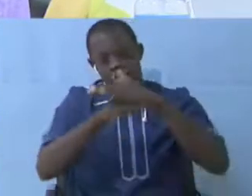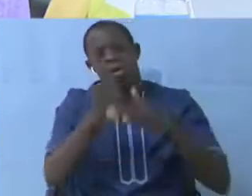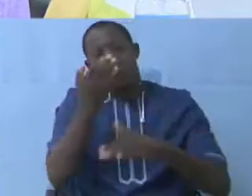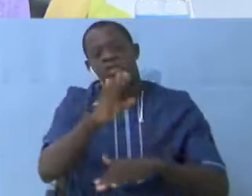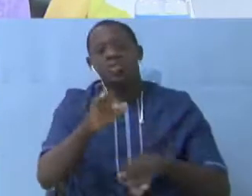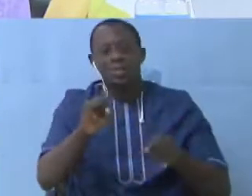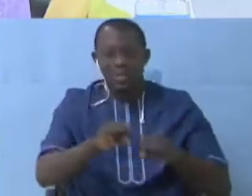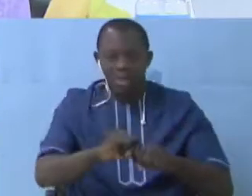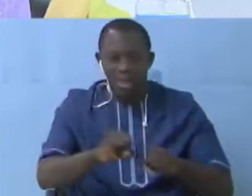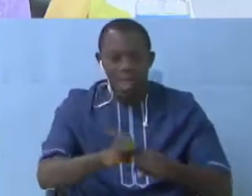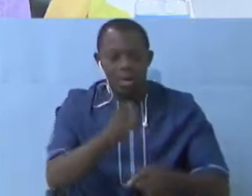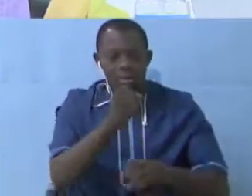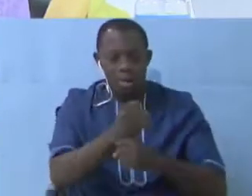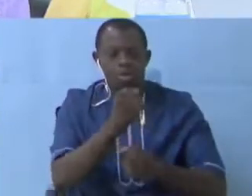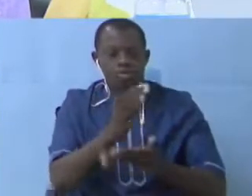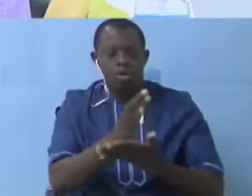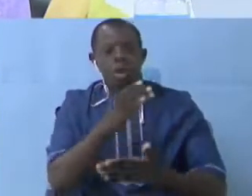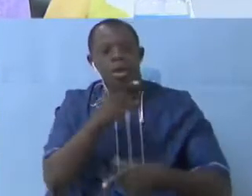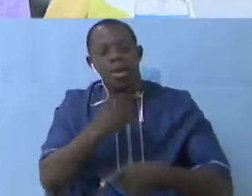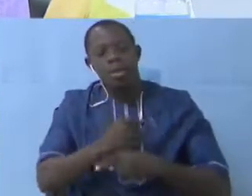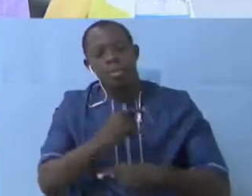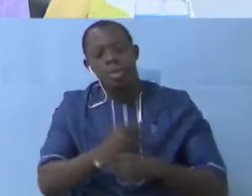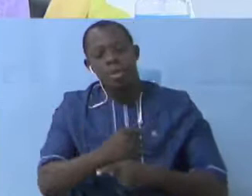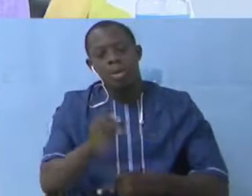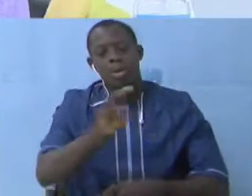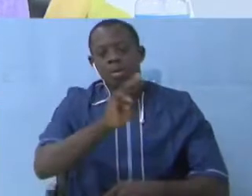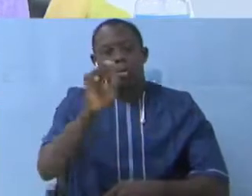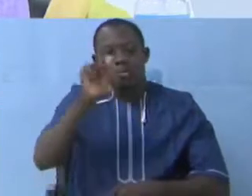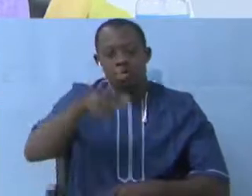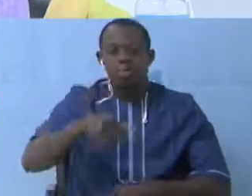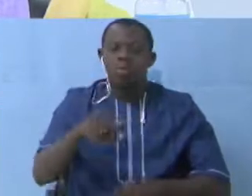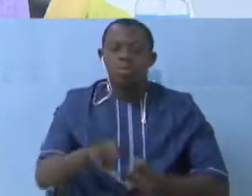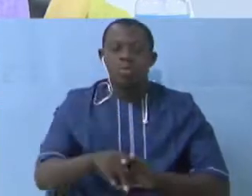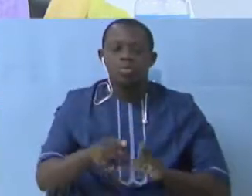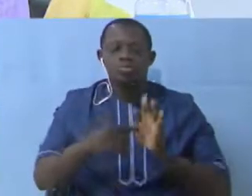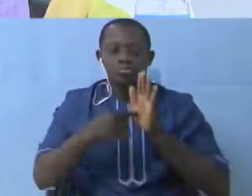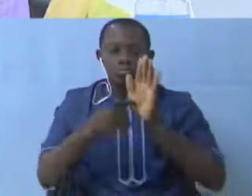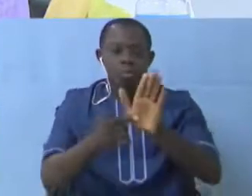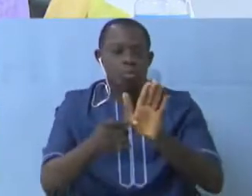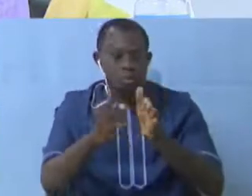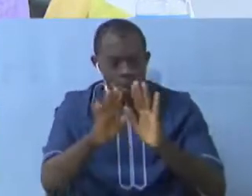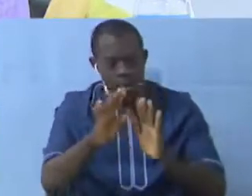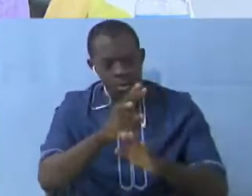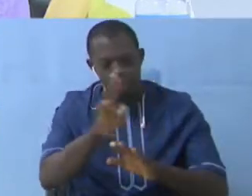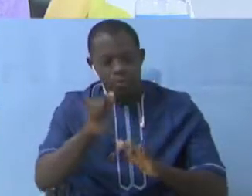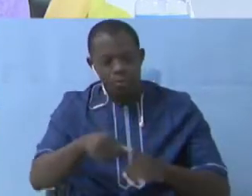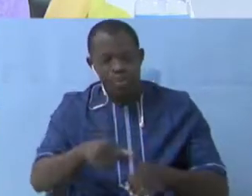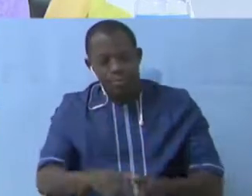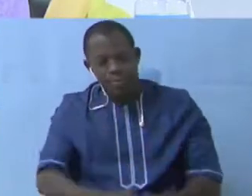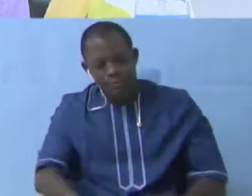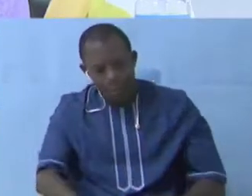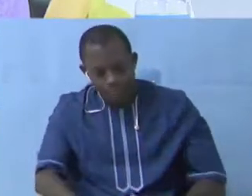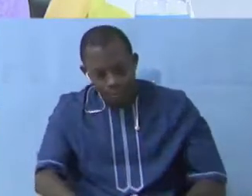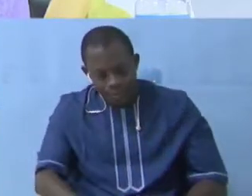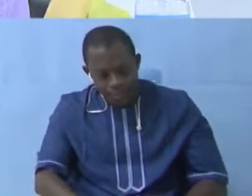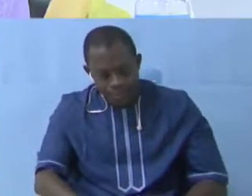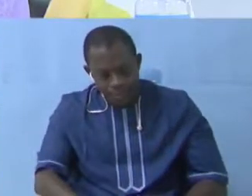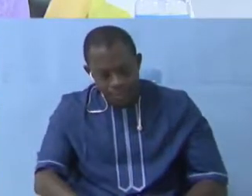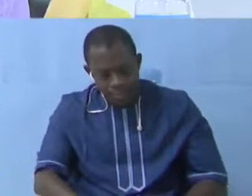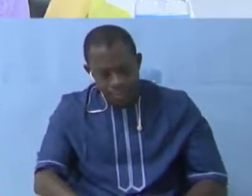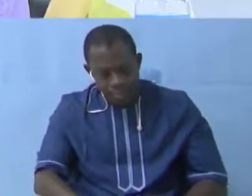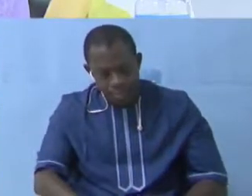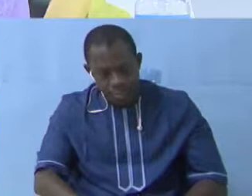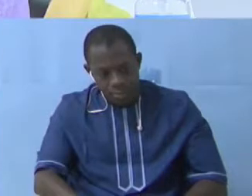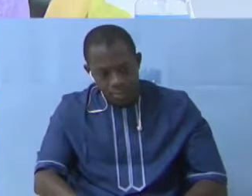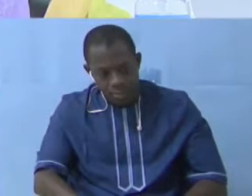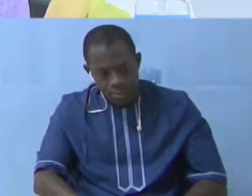Senegal to ensure that Gambians will not be exposed. ci politique nag jafe woon na waaye nag ci yenn fànn yi gis nañ tamit